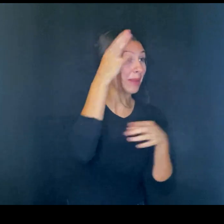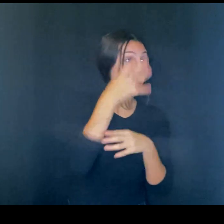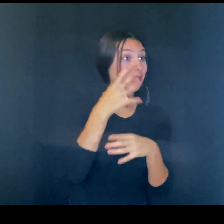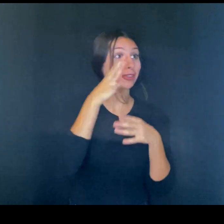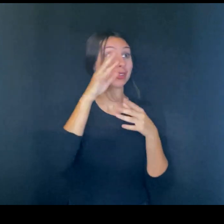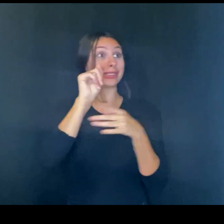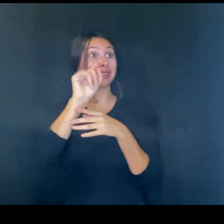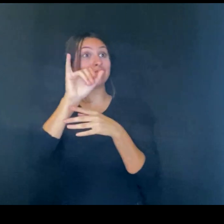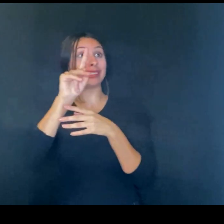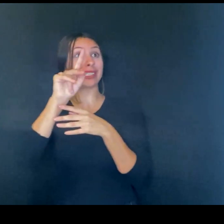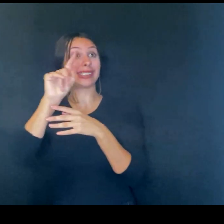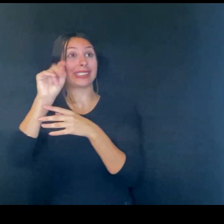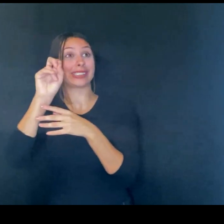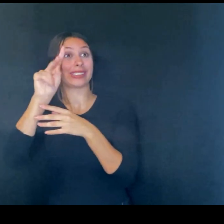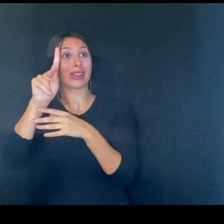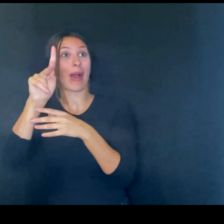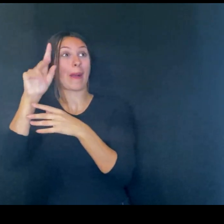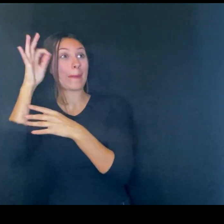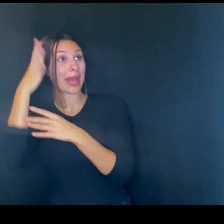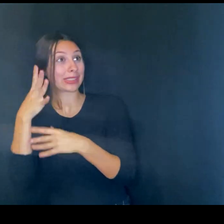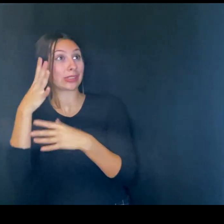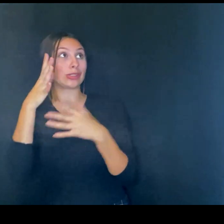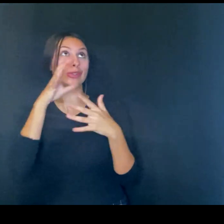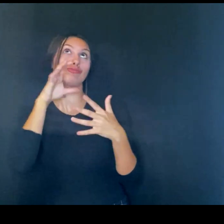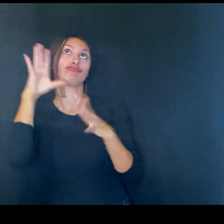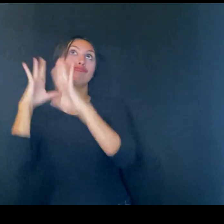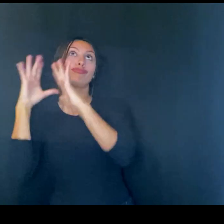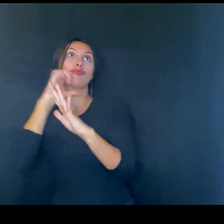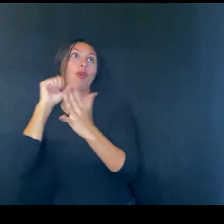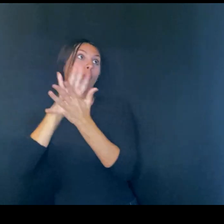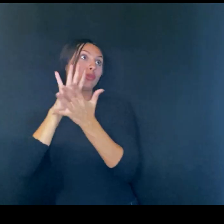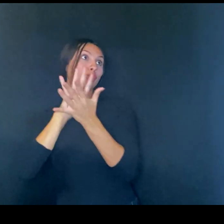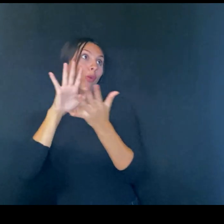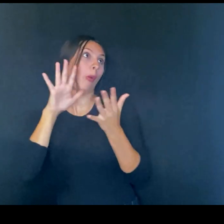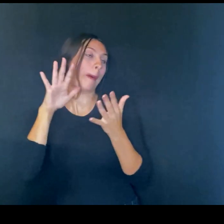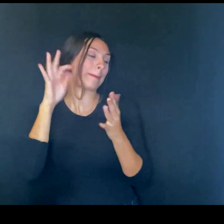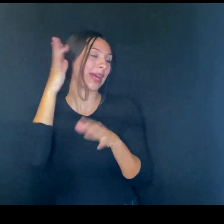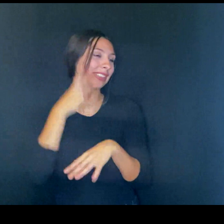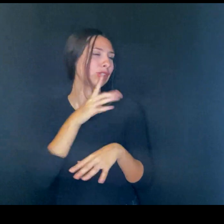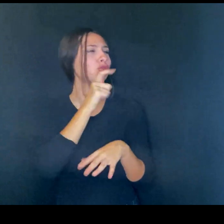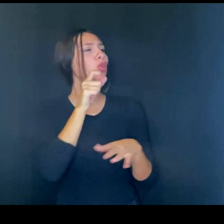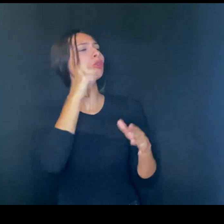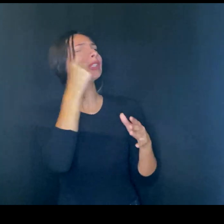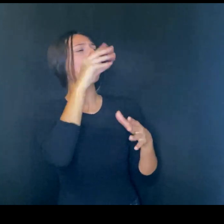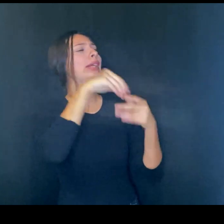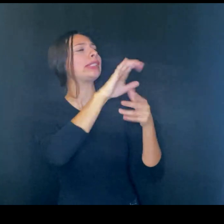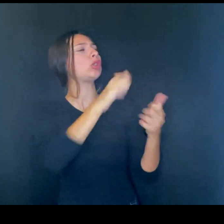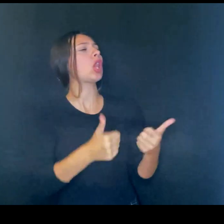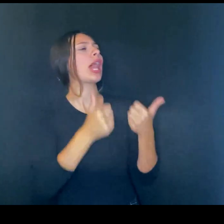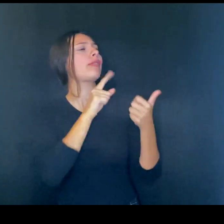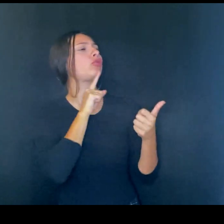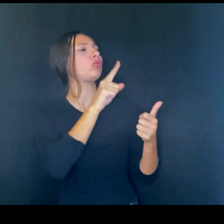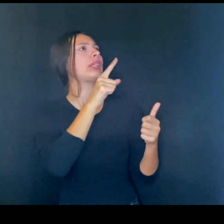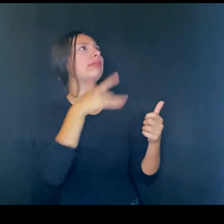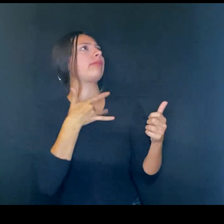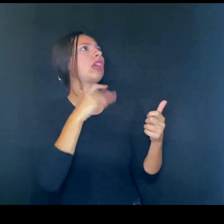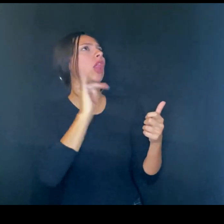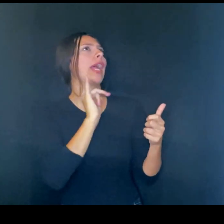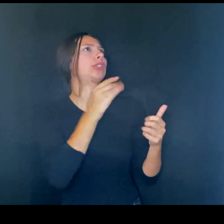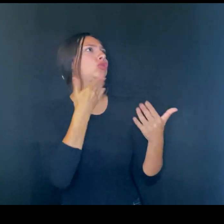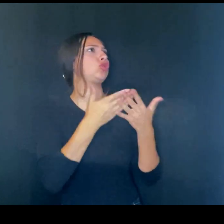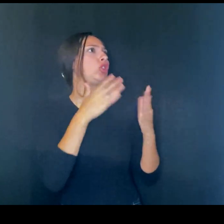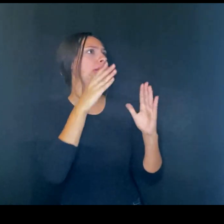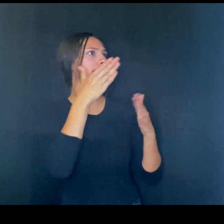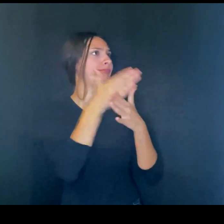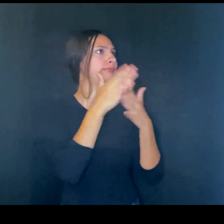Who's somebody in your life that you really enjoy hearing speak about God's word? I have one. He's a friend of mine. His name is Nick